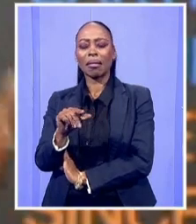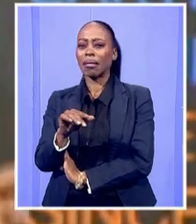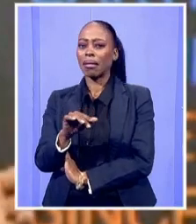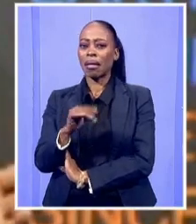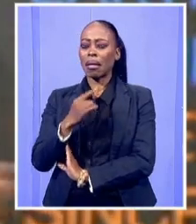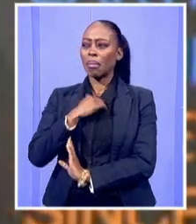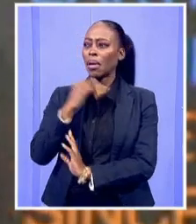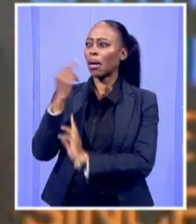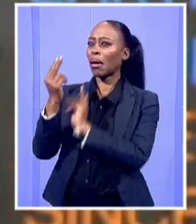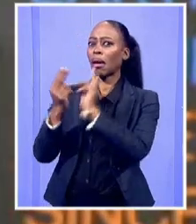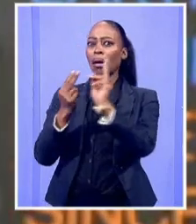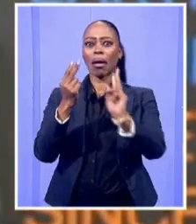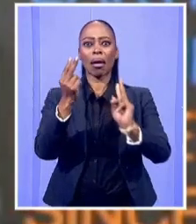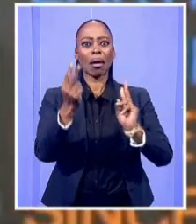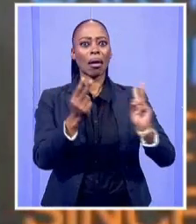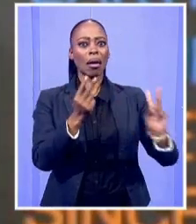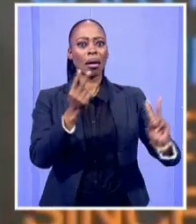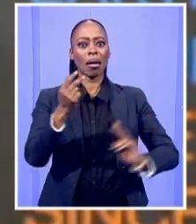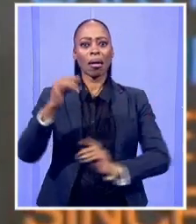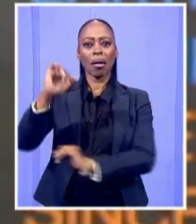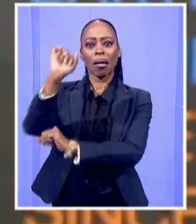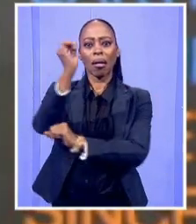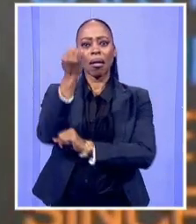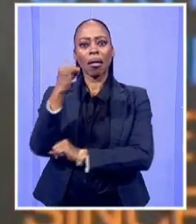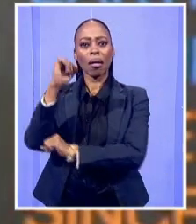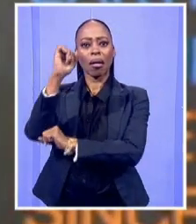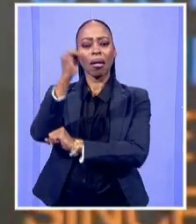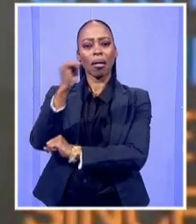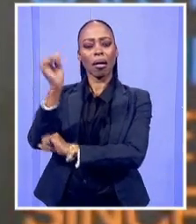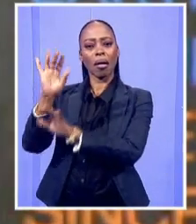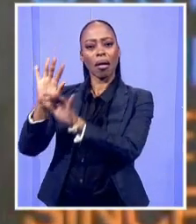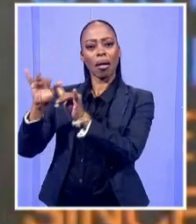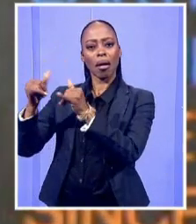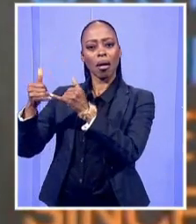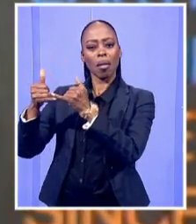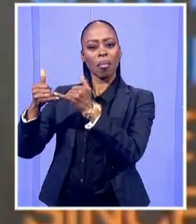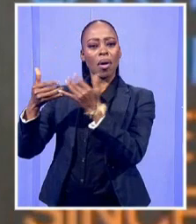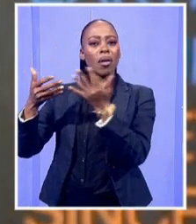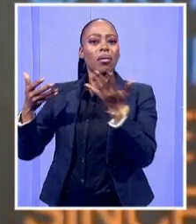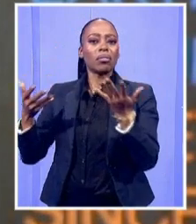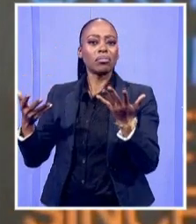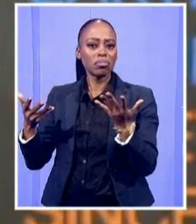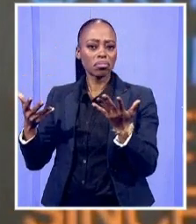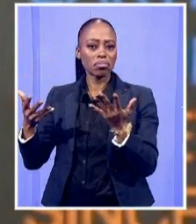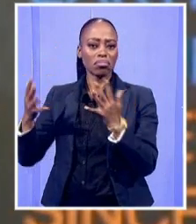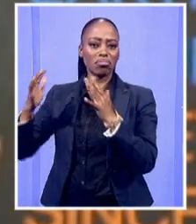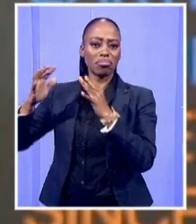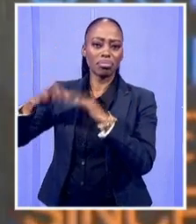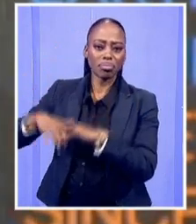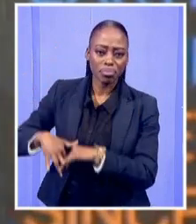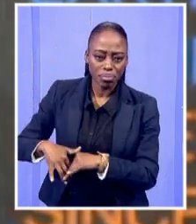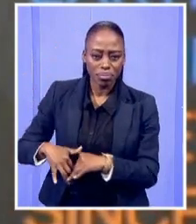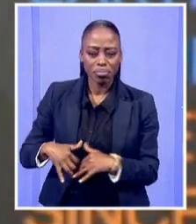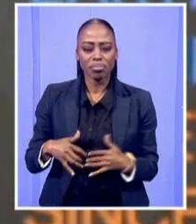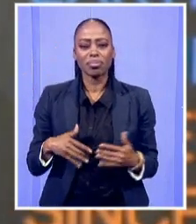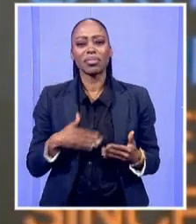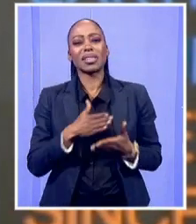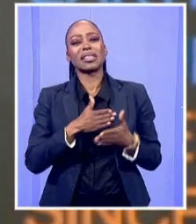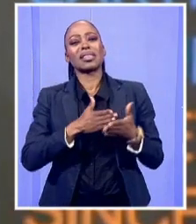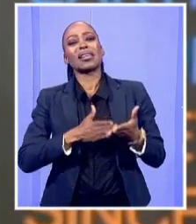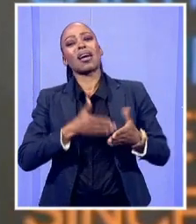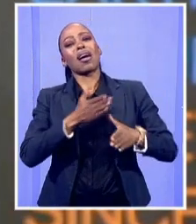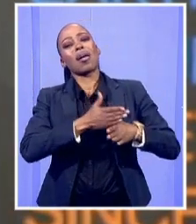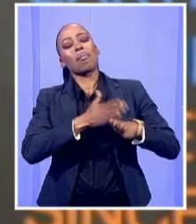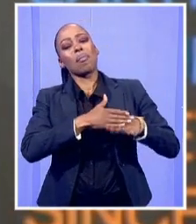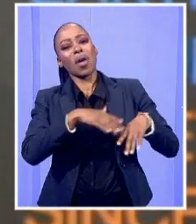saw how many factories have either gone derelict or no longer functioning or